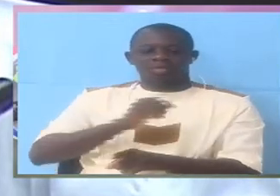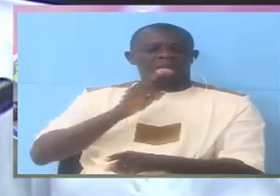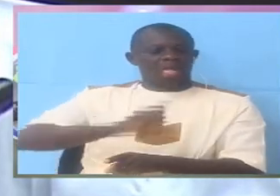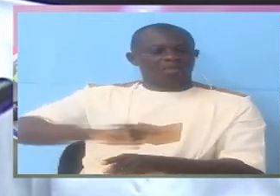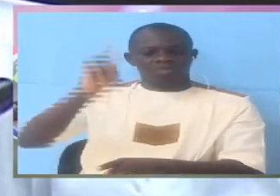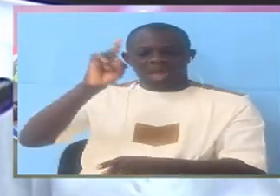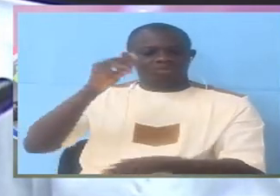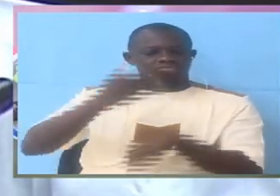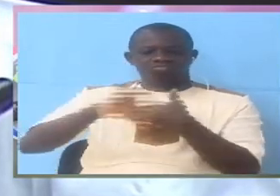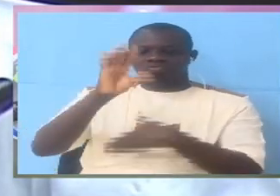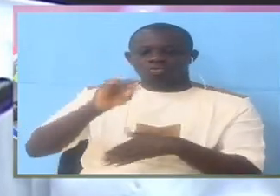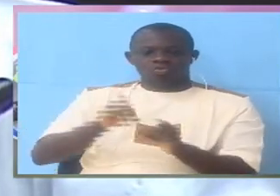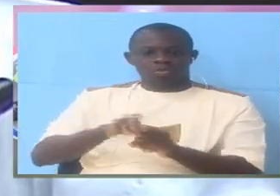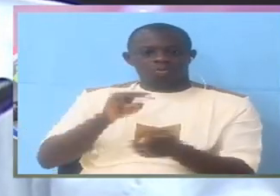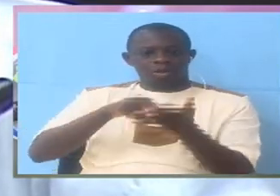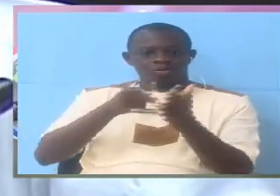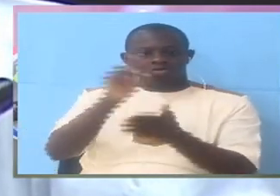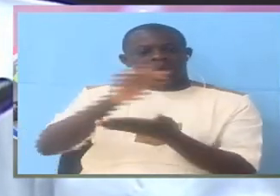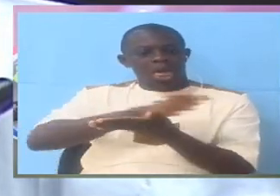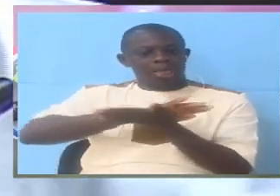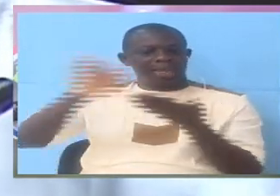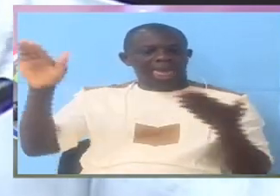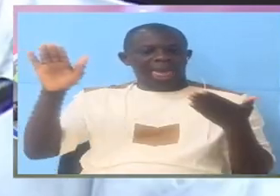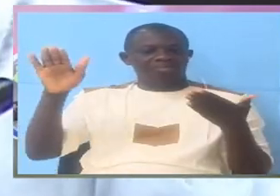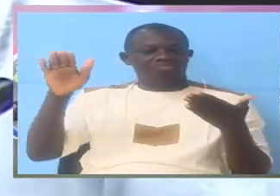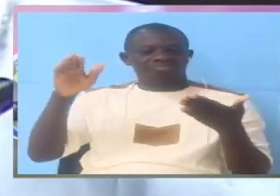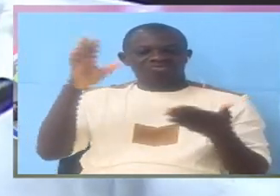Our hands are completely clean.